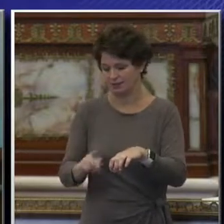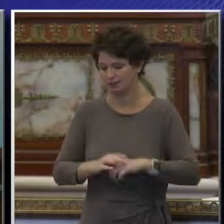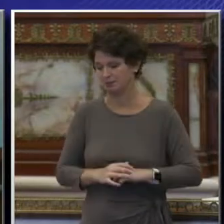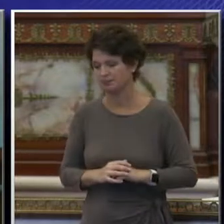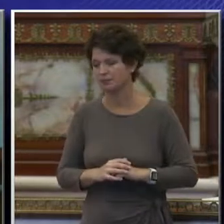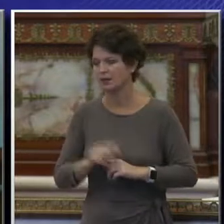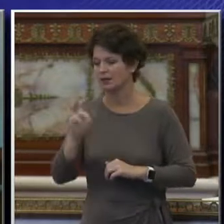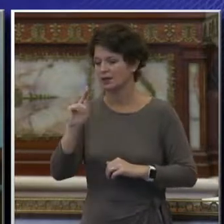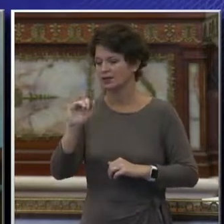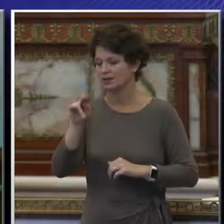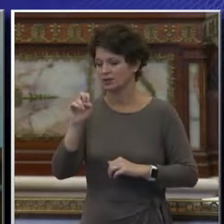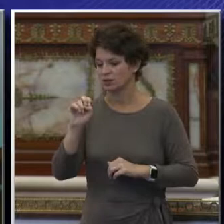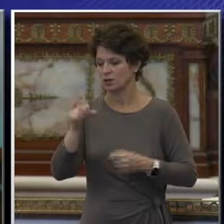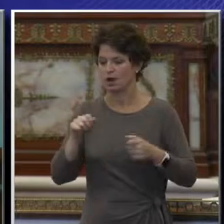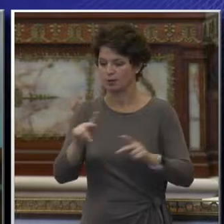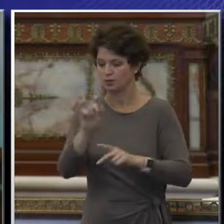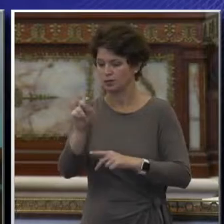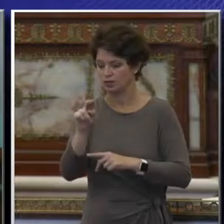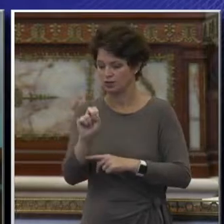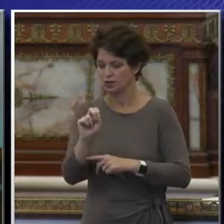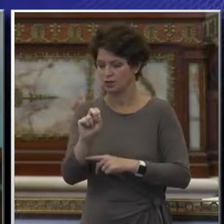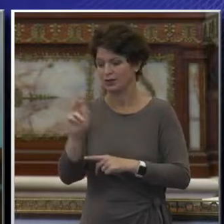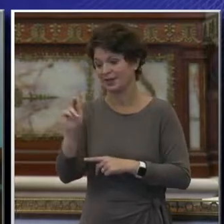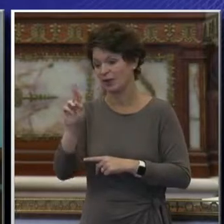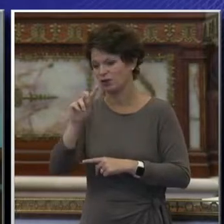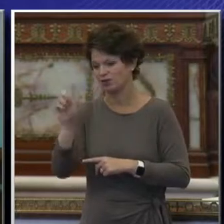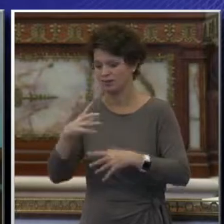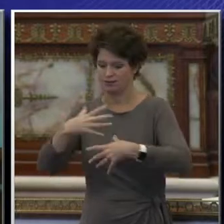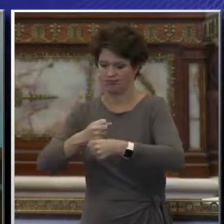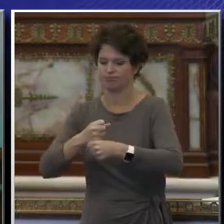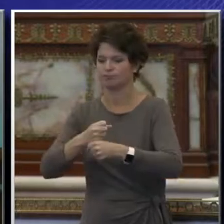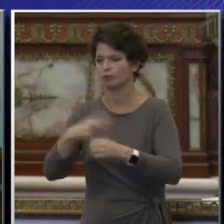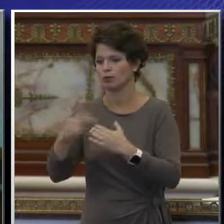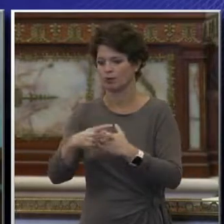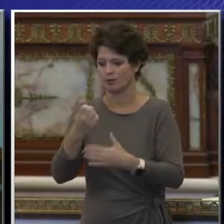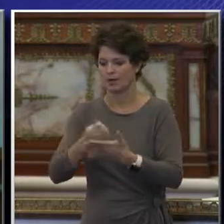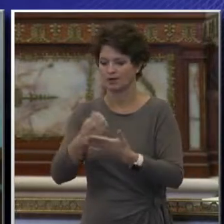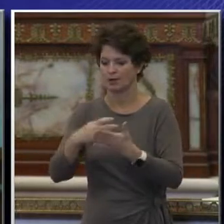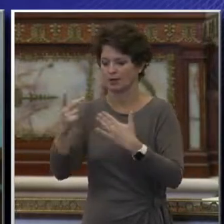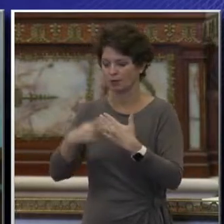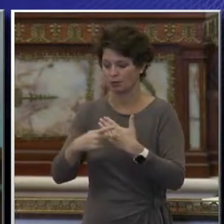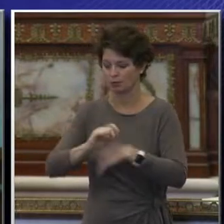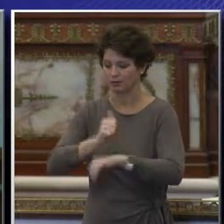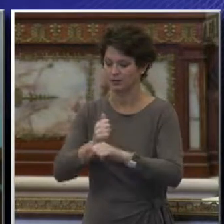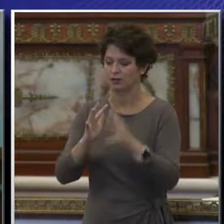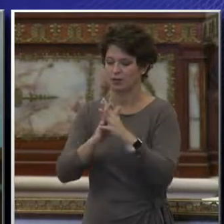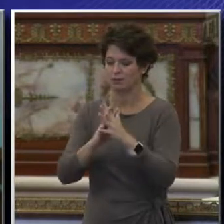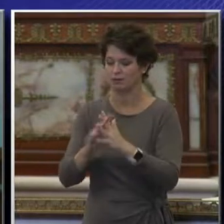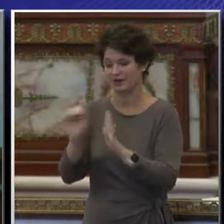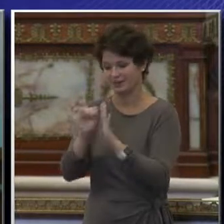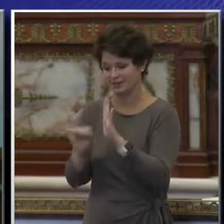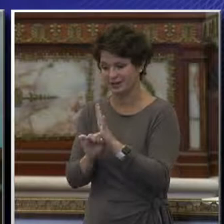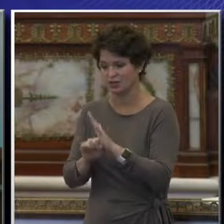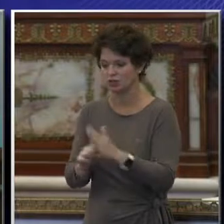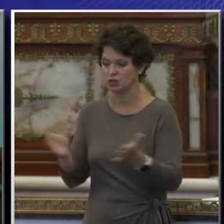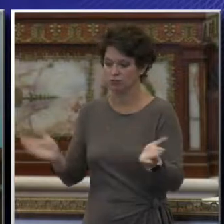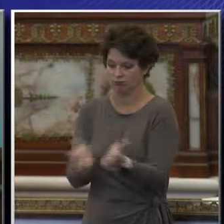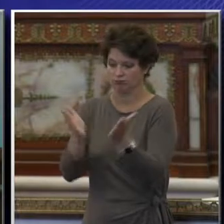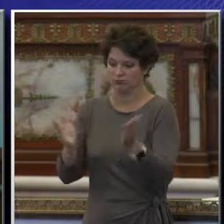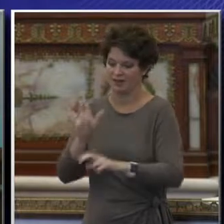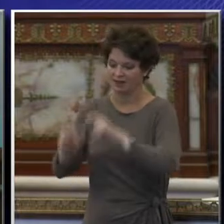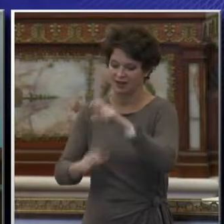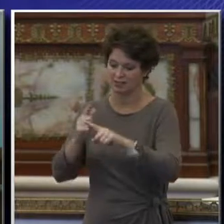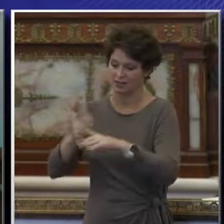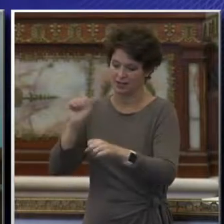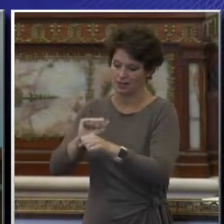The Keystone Opportunity Zone, or KOZ program, is an economic development program created by the Commonwealth to stimulate investment and